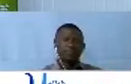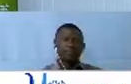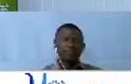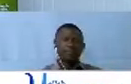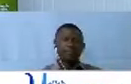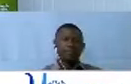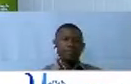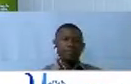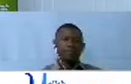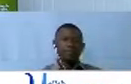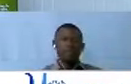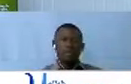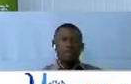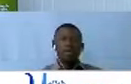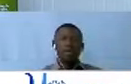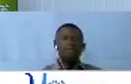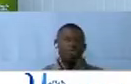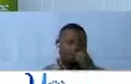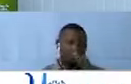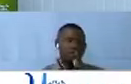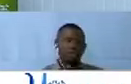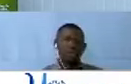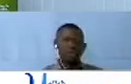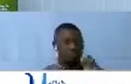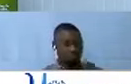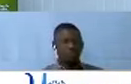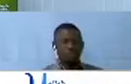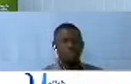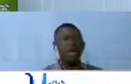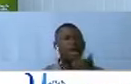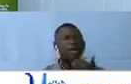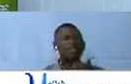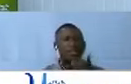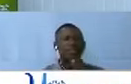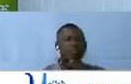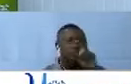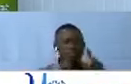They have the chance to interview suspects.